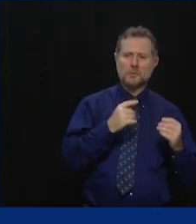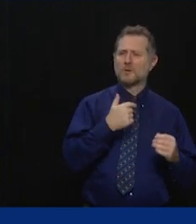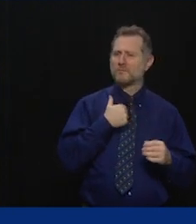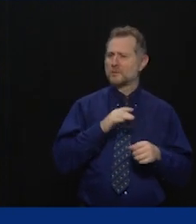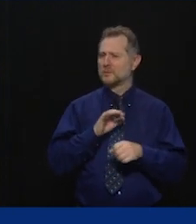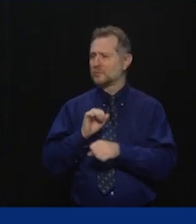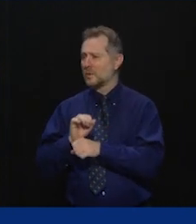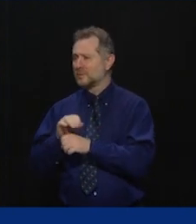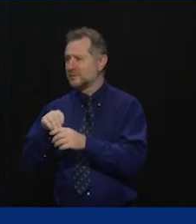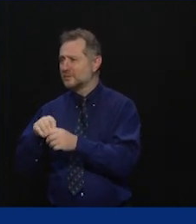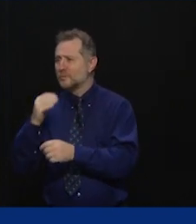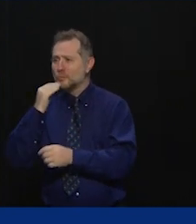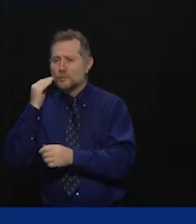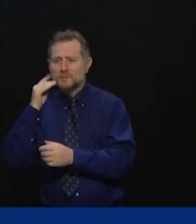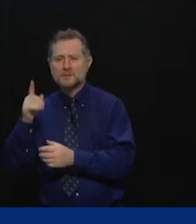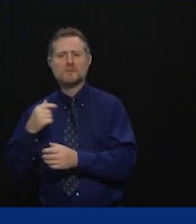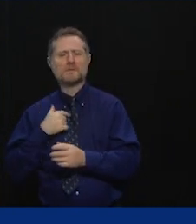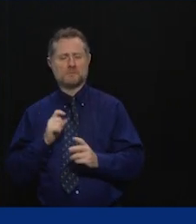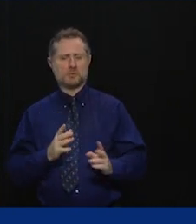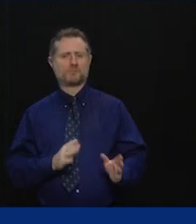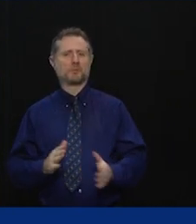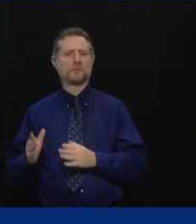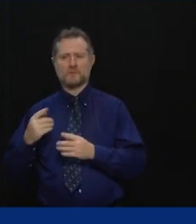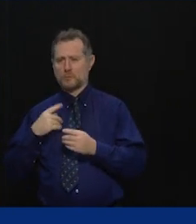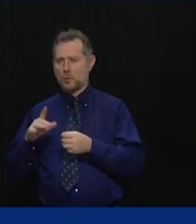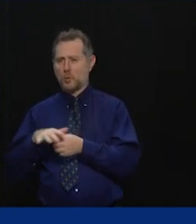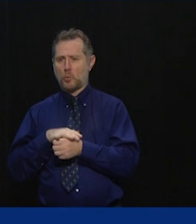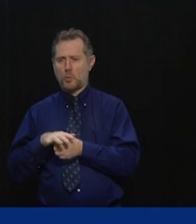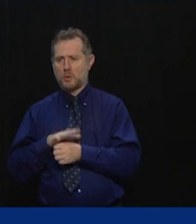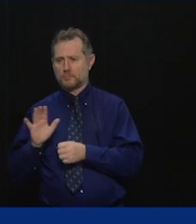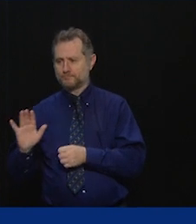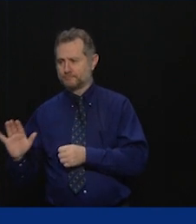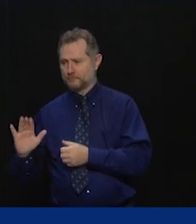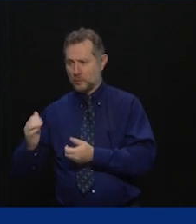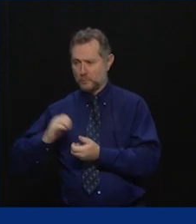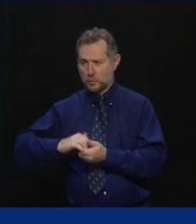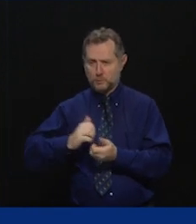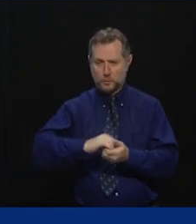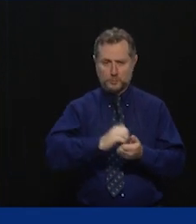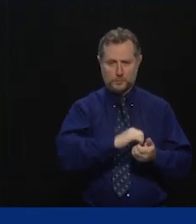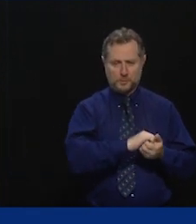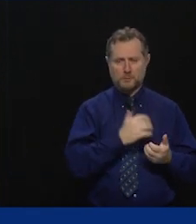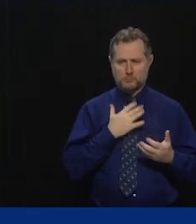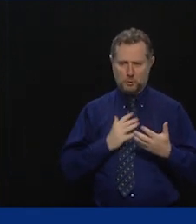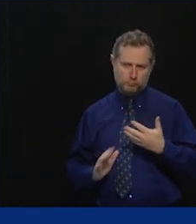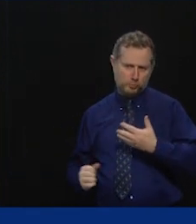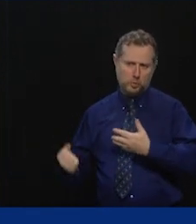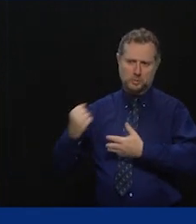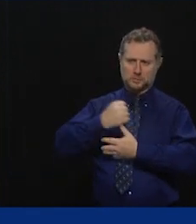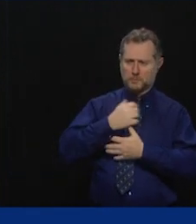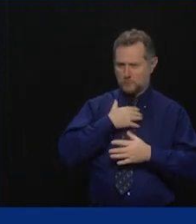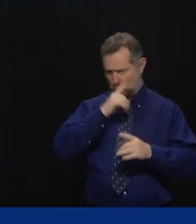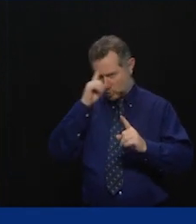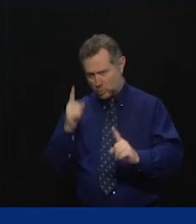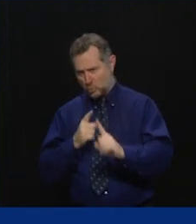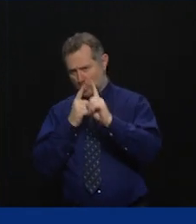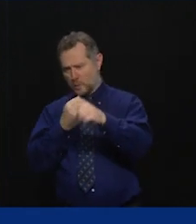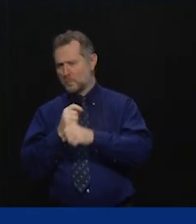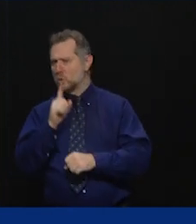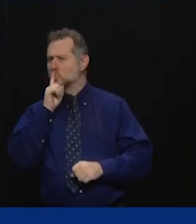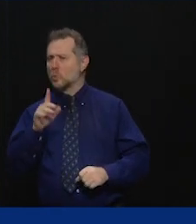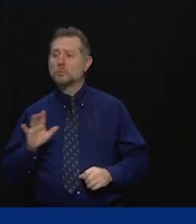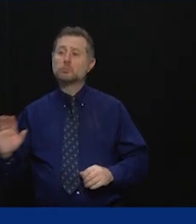We've been working with our local partners, which is a high priority of mine, to continue engaging our local providers and giving